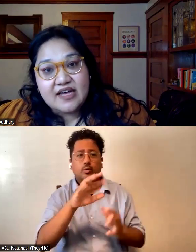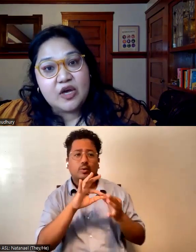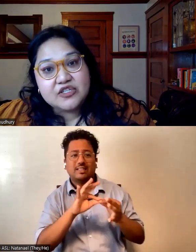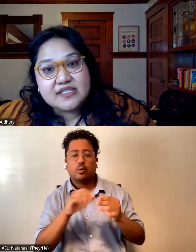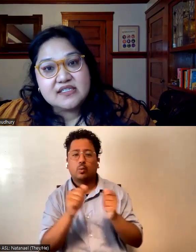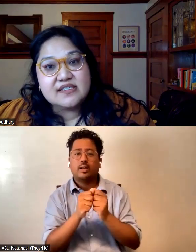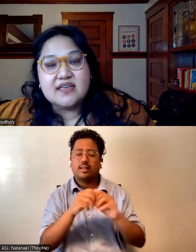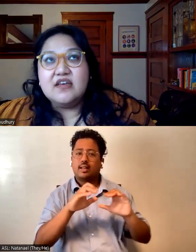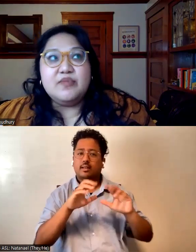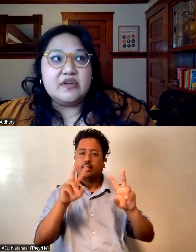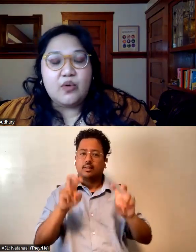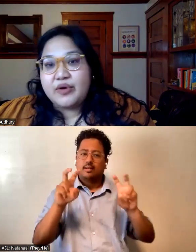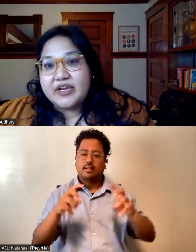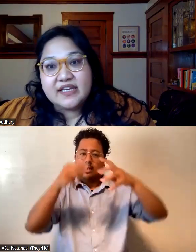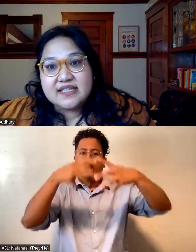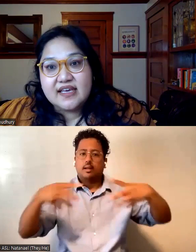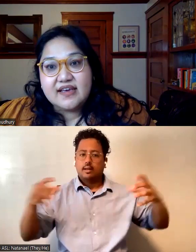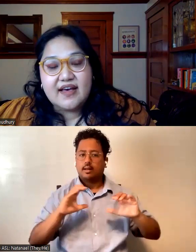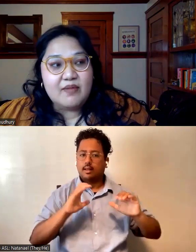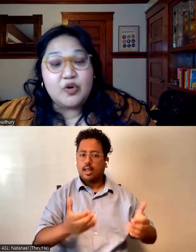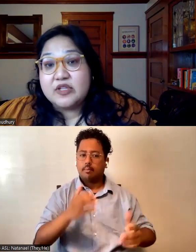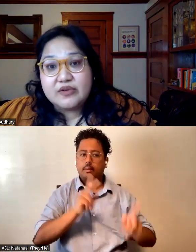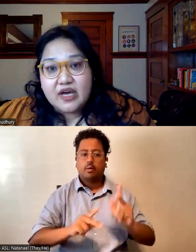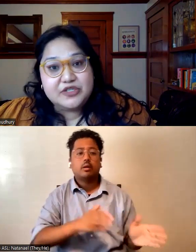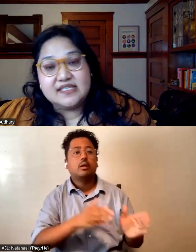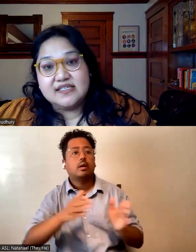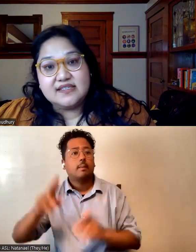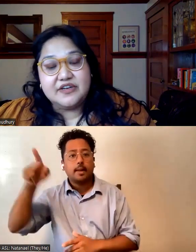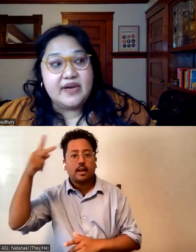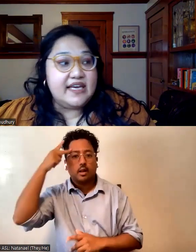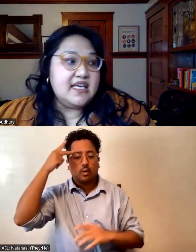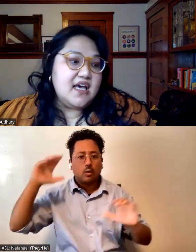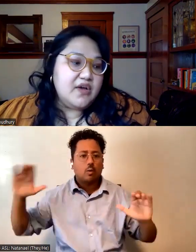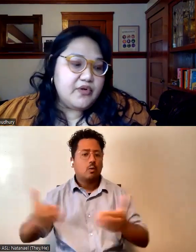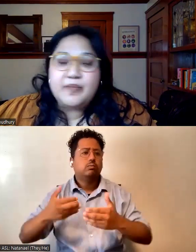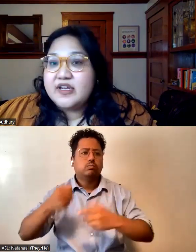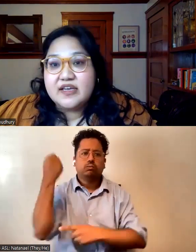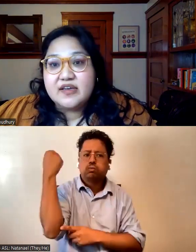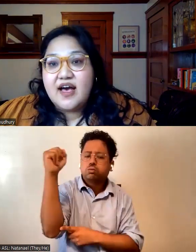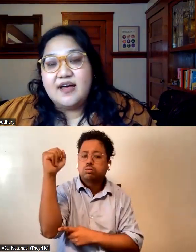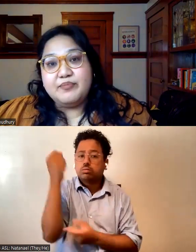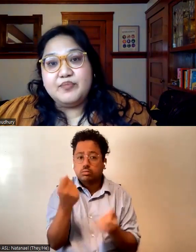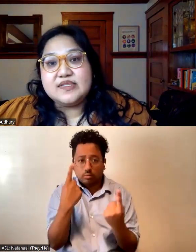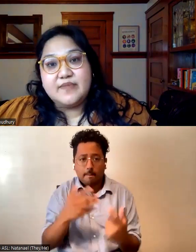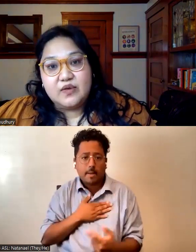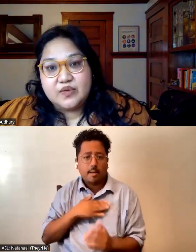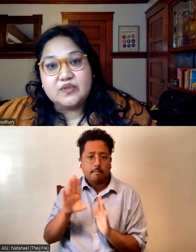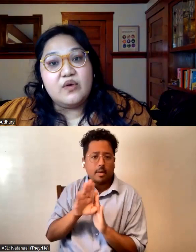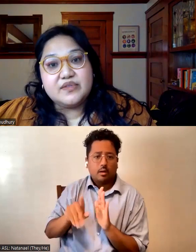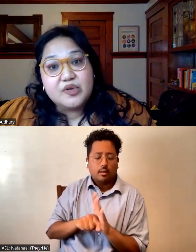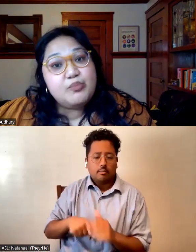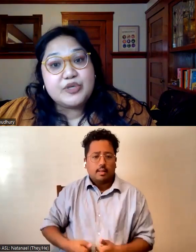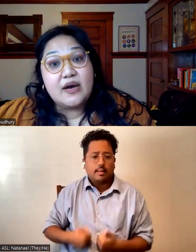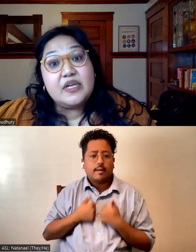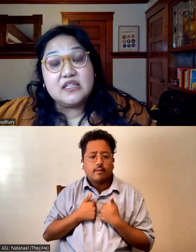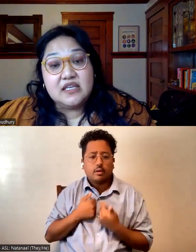class consciousness, political organizing, or political consciousness. You know, I grew up in a Muslim household,